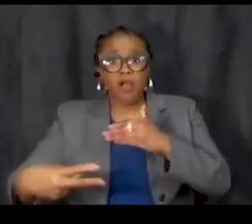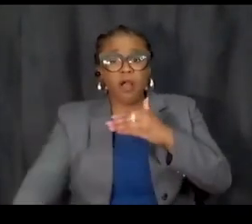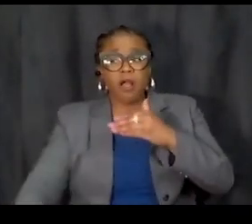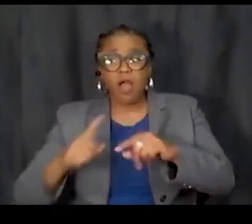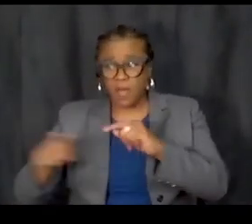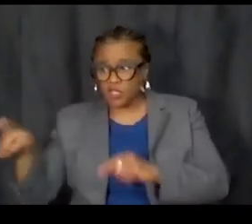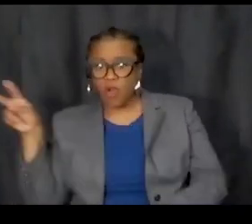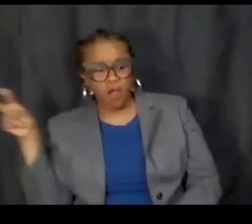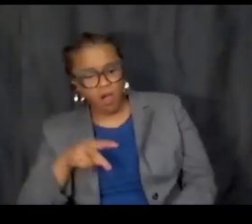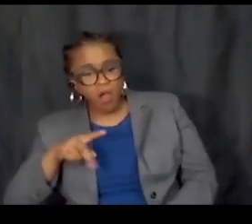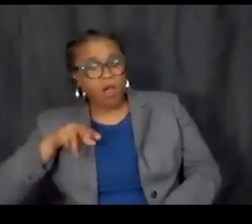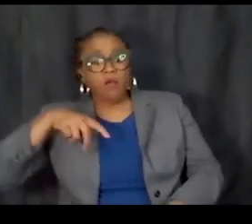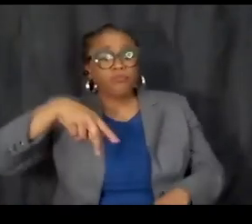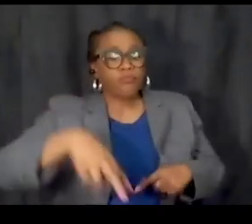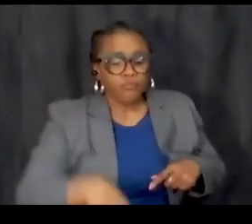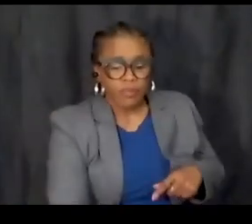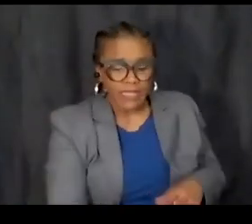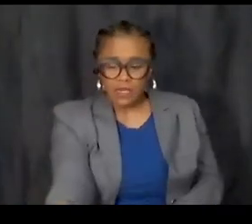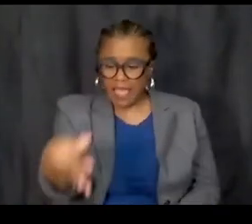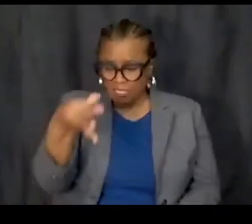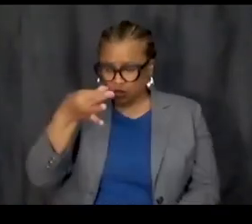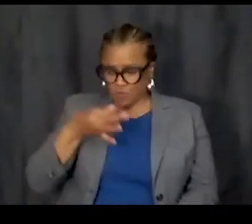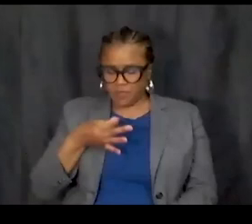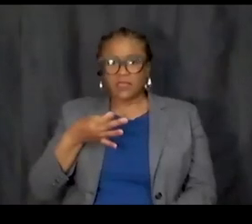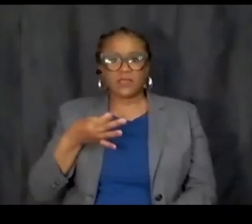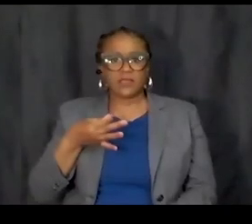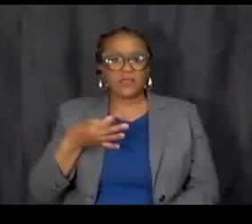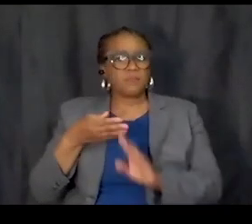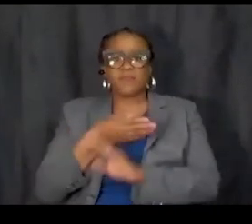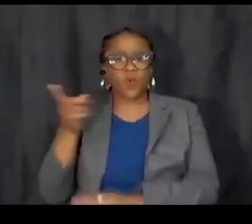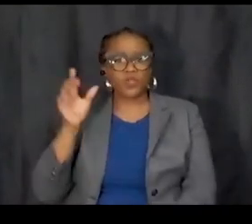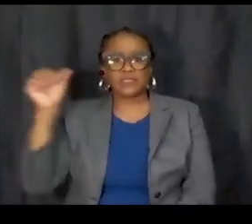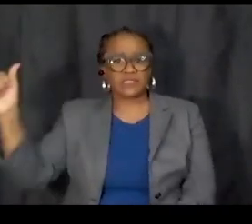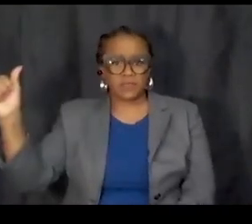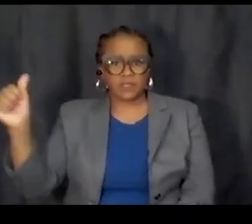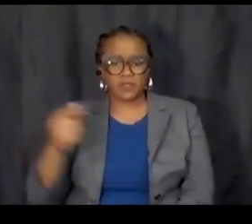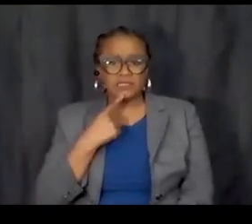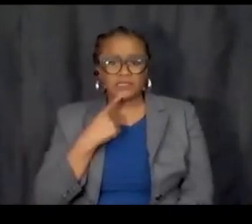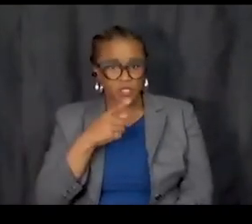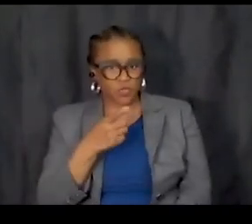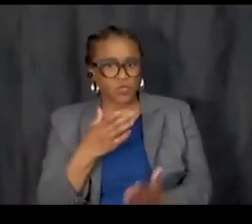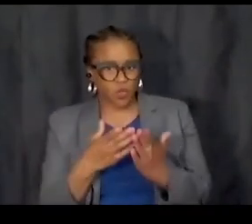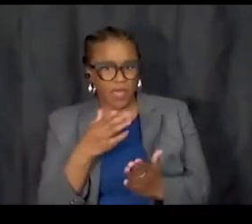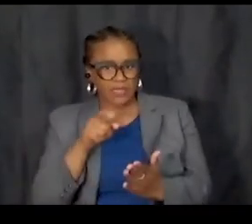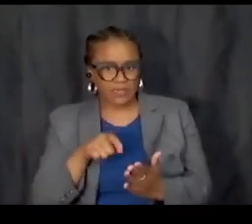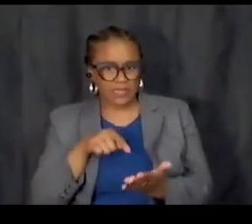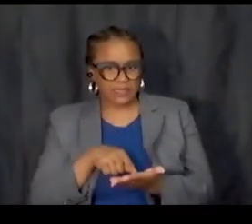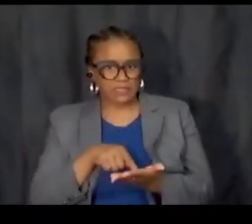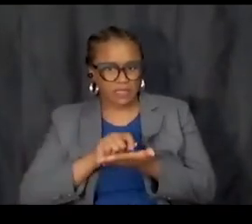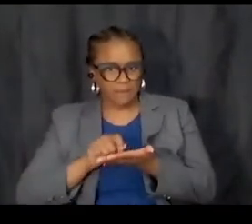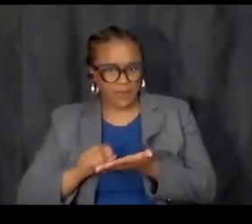and ran down to get it. Handed it to me before disappearing, said, you might need this.